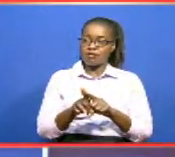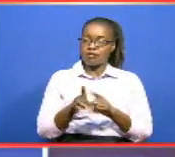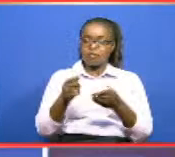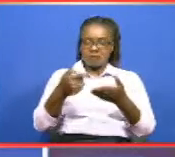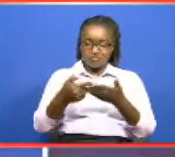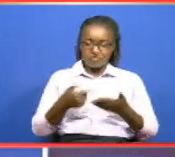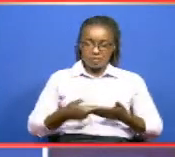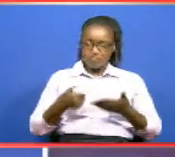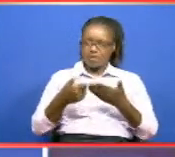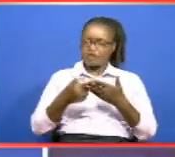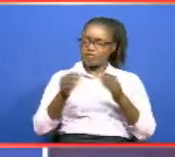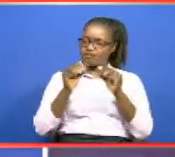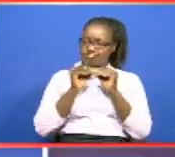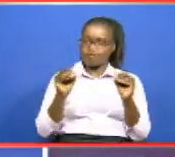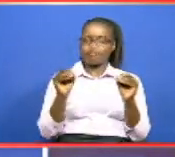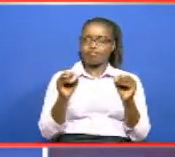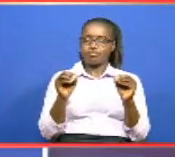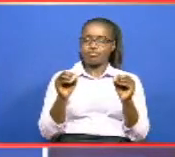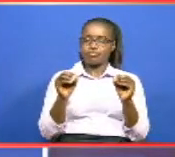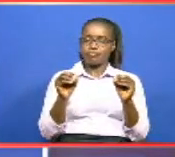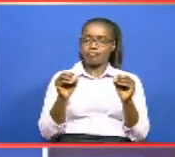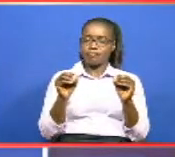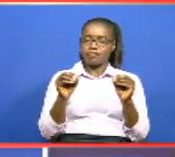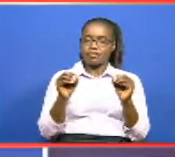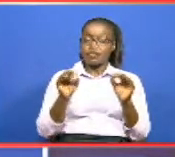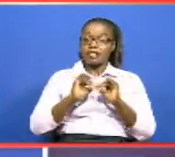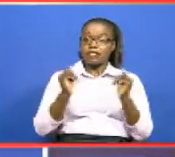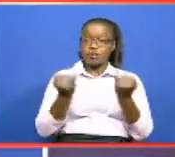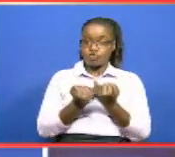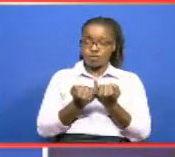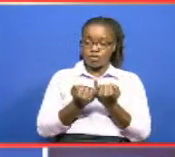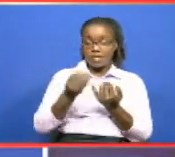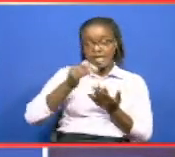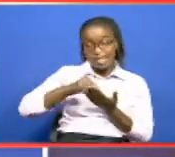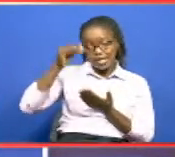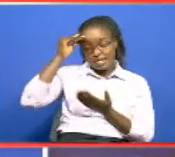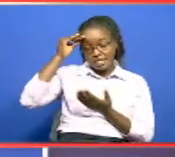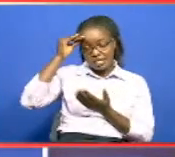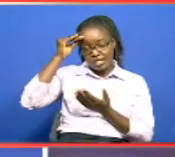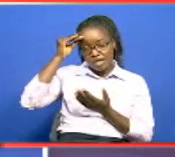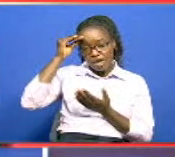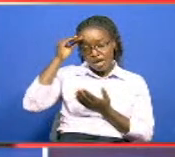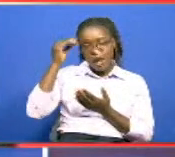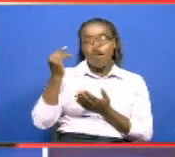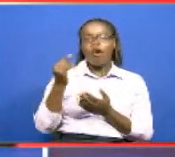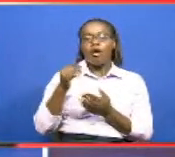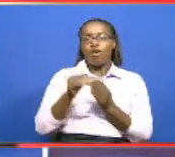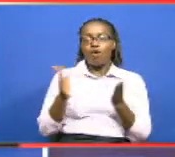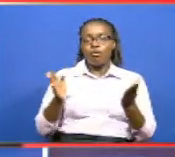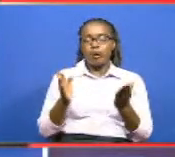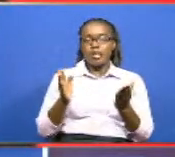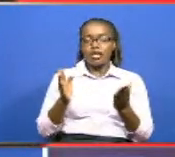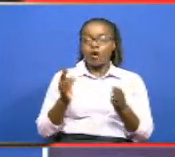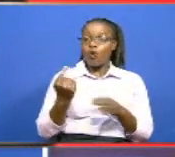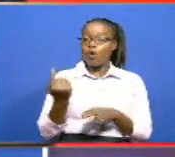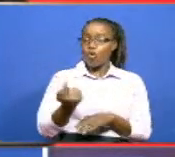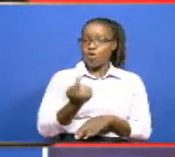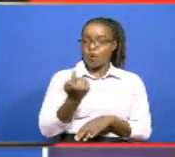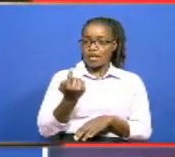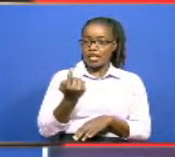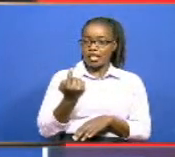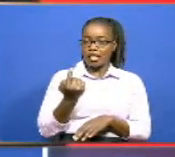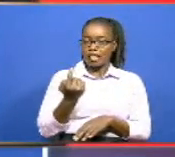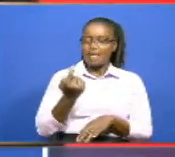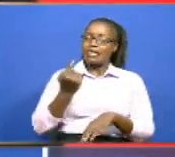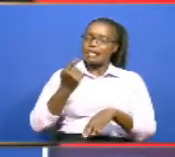debate. Learning institutions, therefore, should only be reopened when we have and